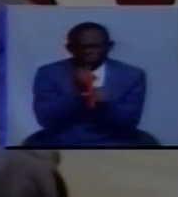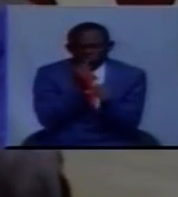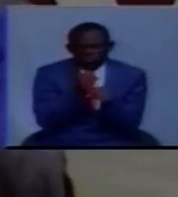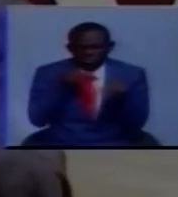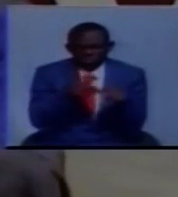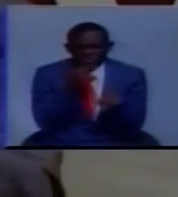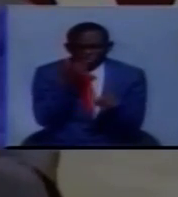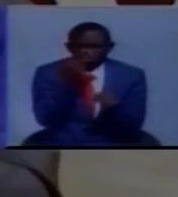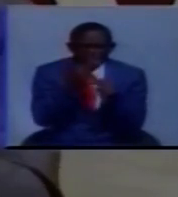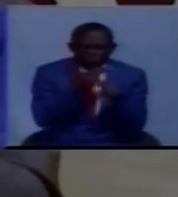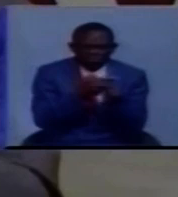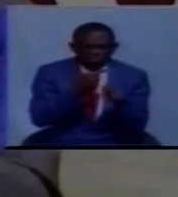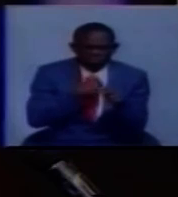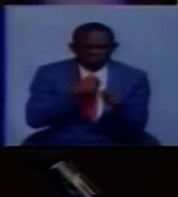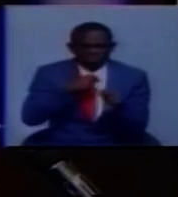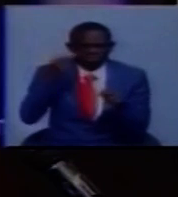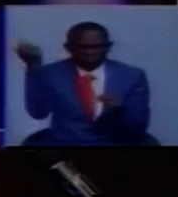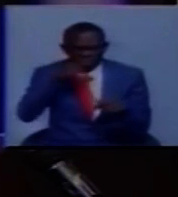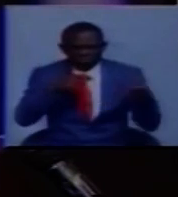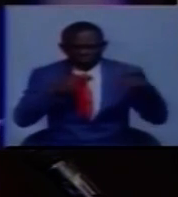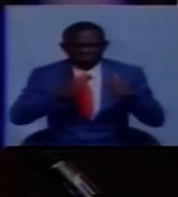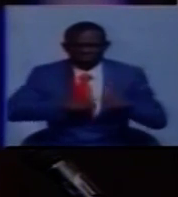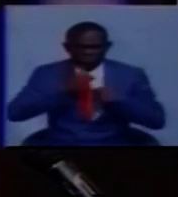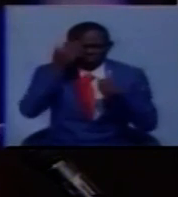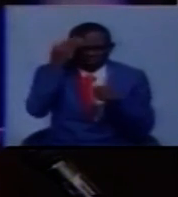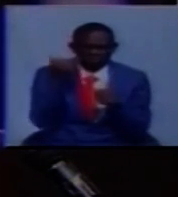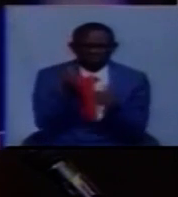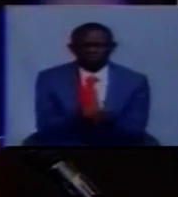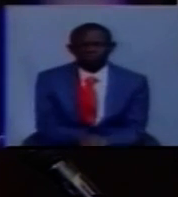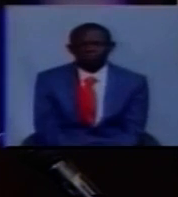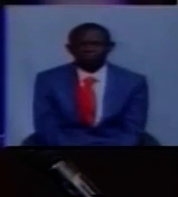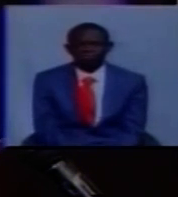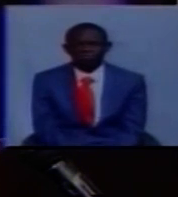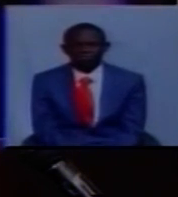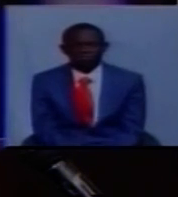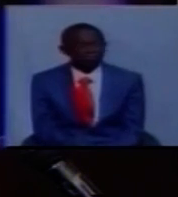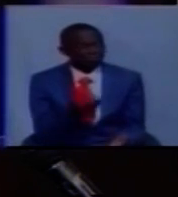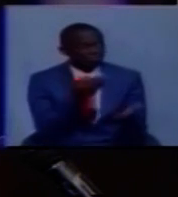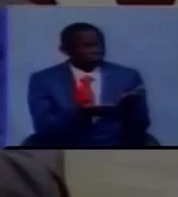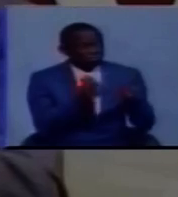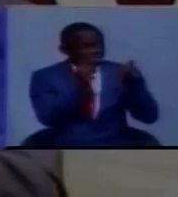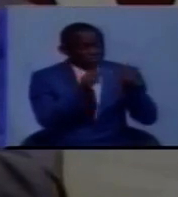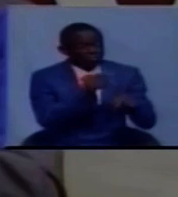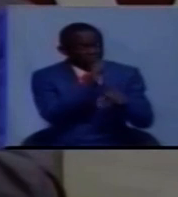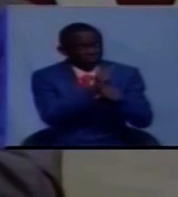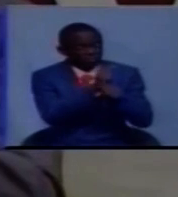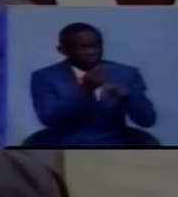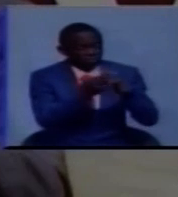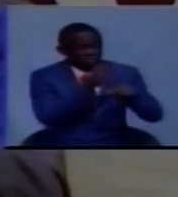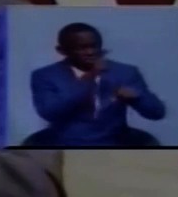It depends on who's supervised. You probably work very hard knowing very well you need to fight to get your contract renewed. It's not